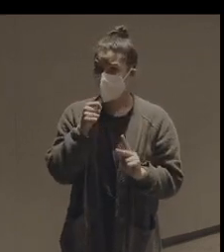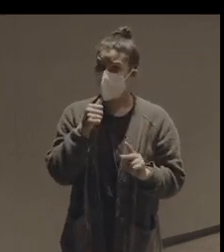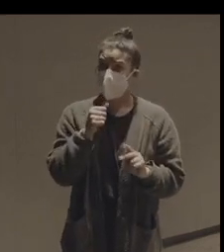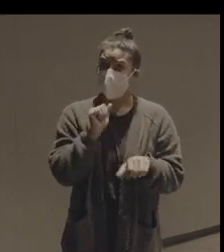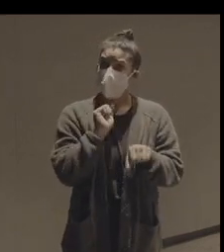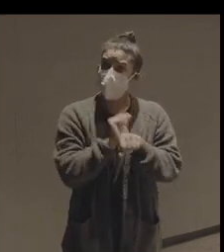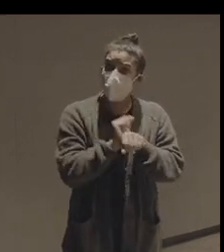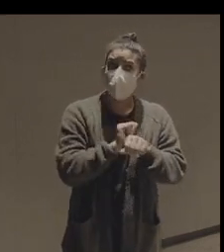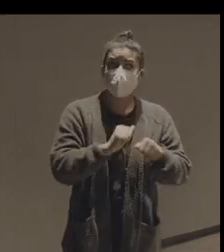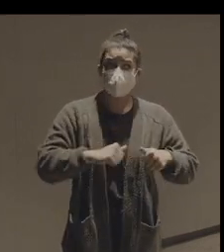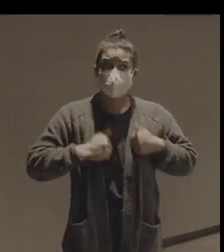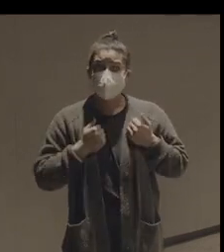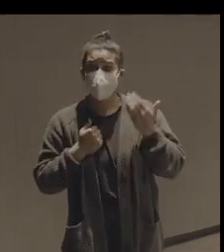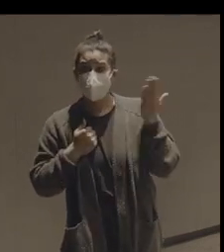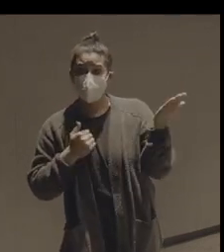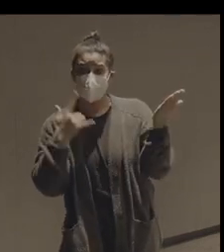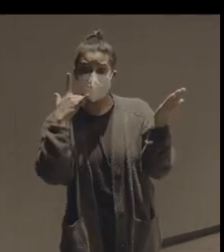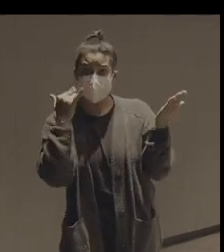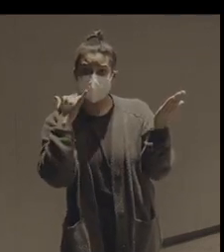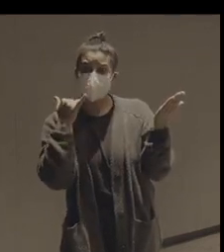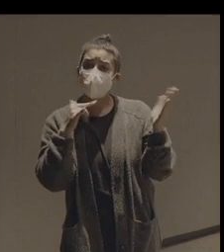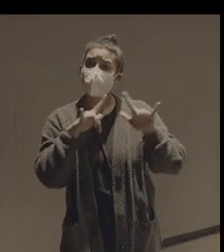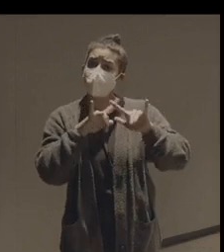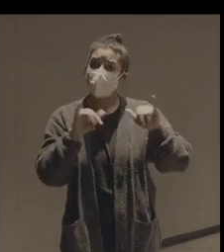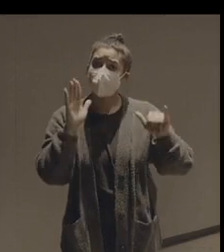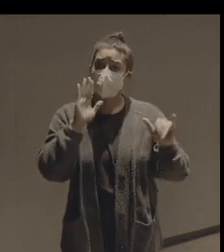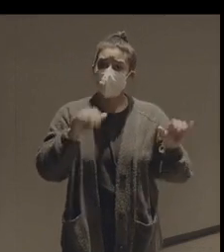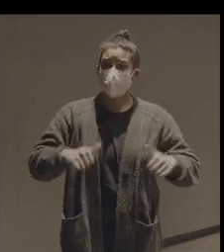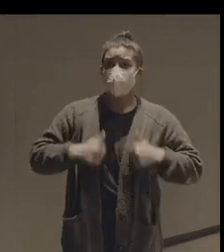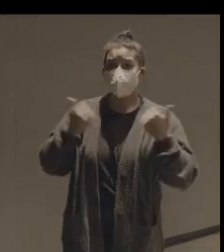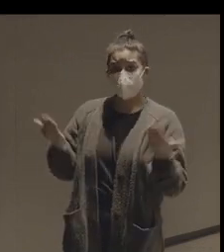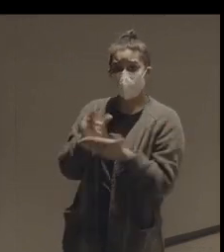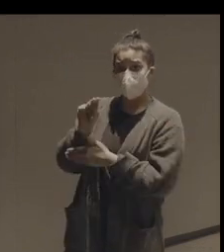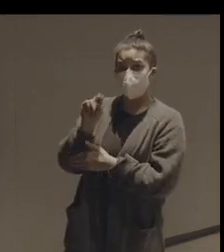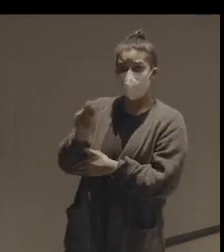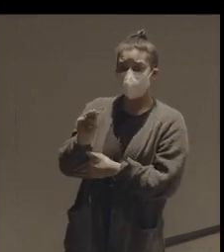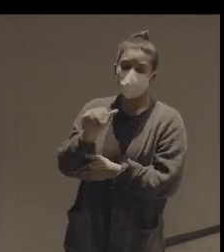full-time in New Mexico, not necessarily Santa Fe.